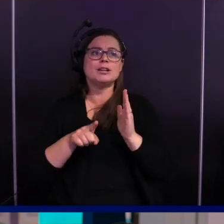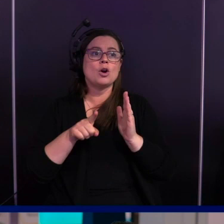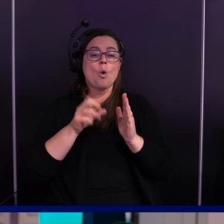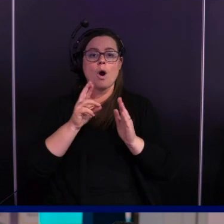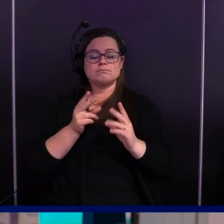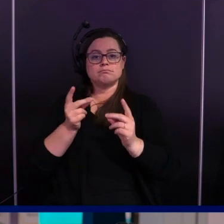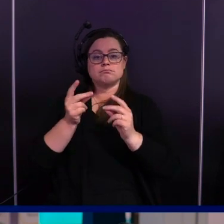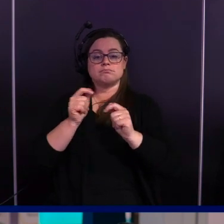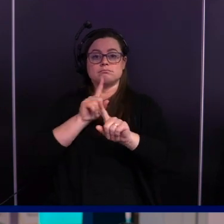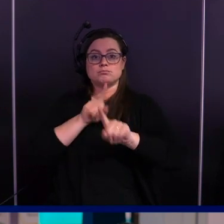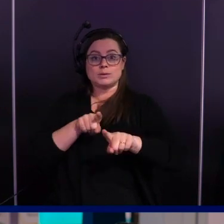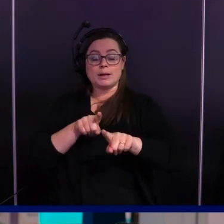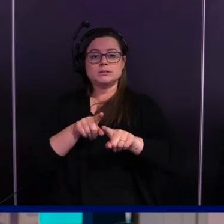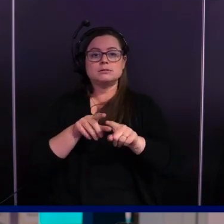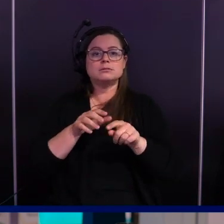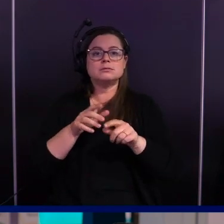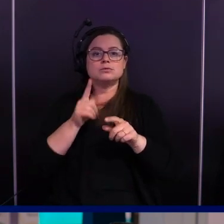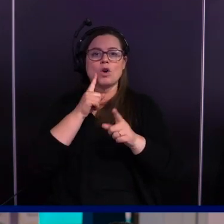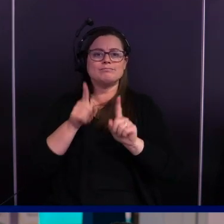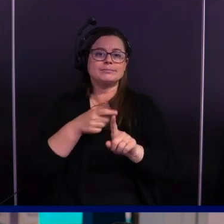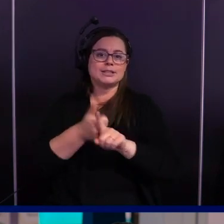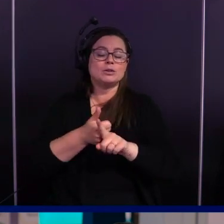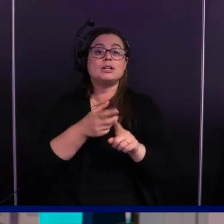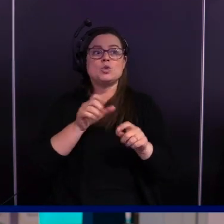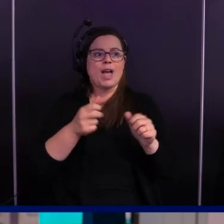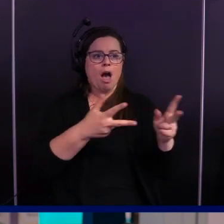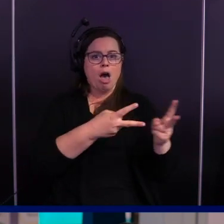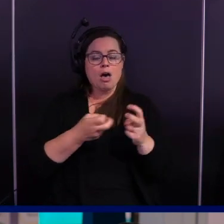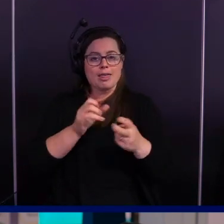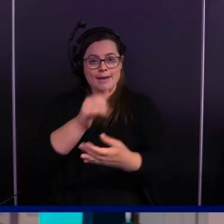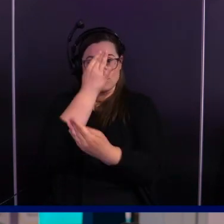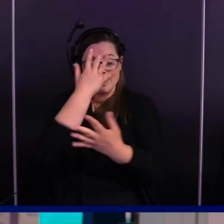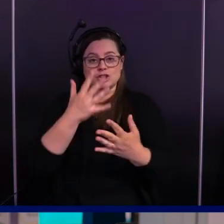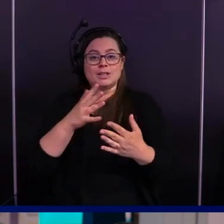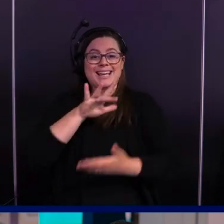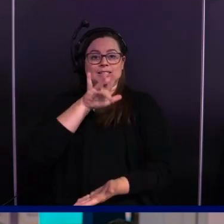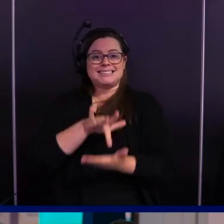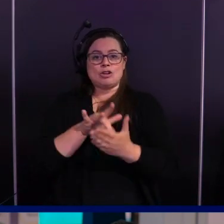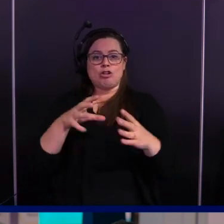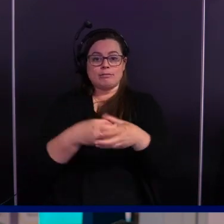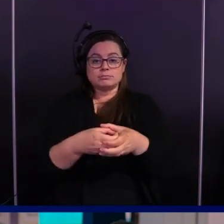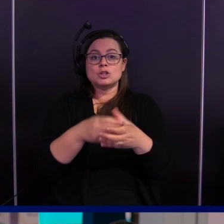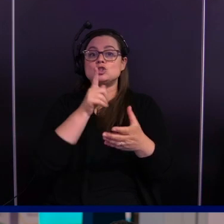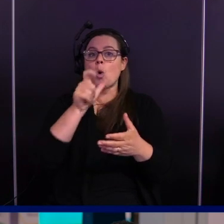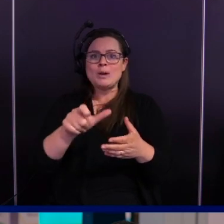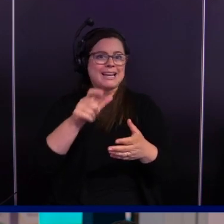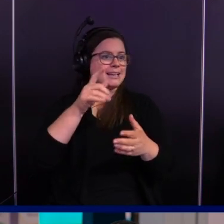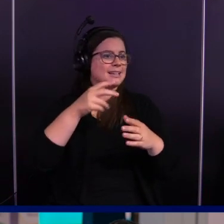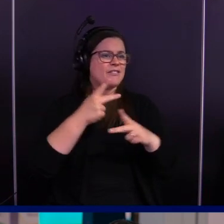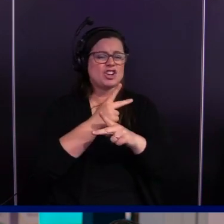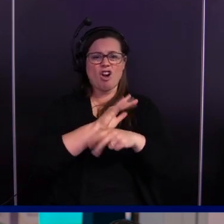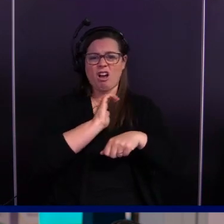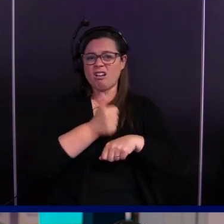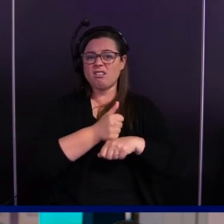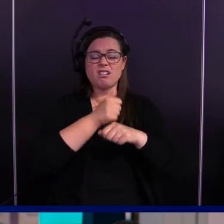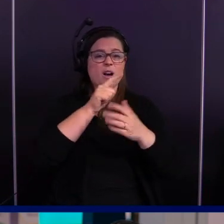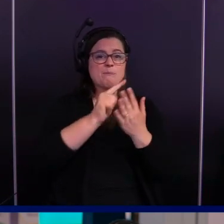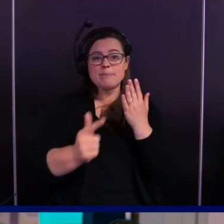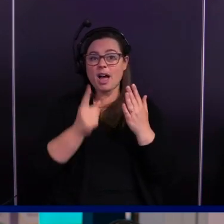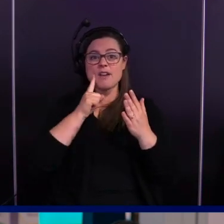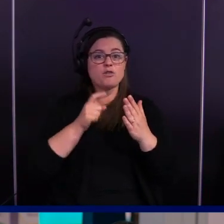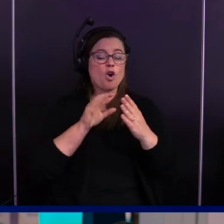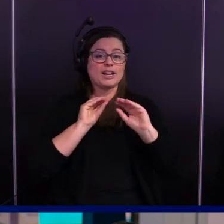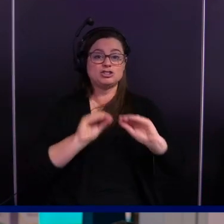response. The data can be centralized. You don't need to worry about creating a data ingestion pipelines, collecting the data